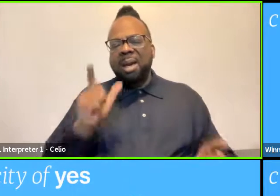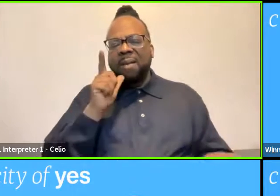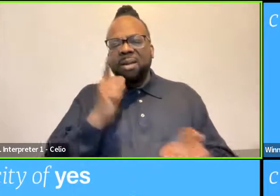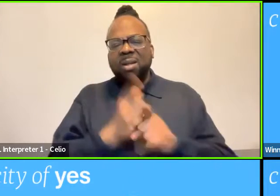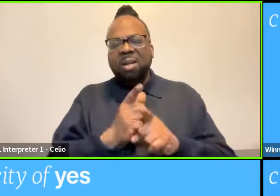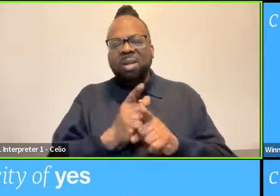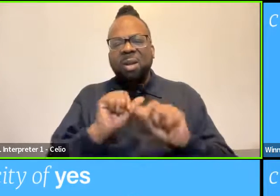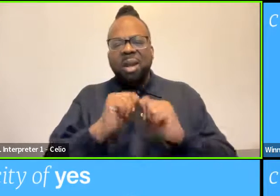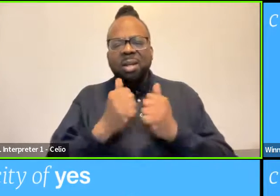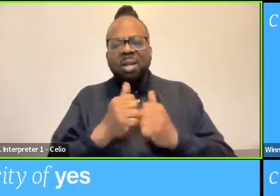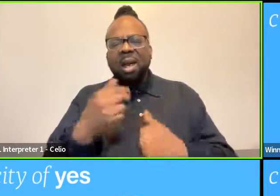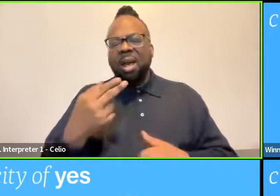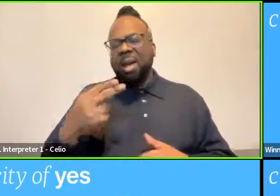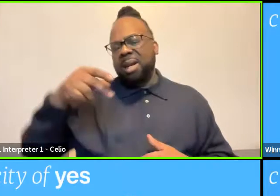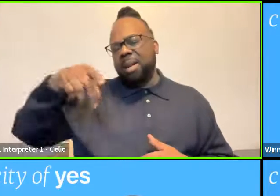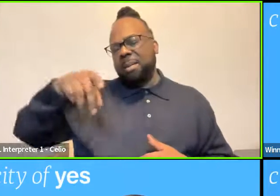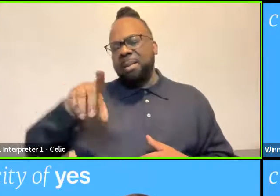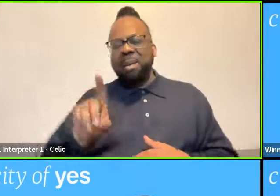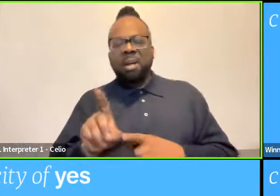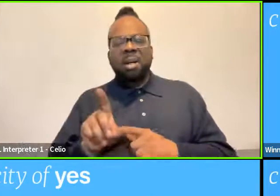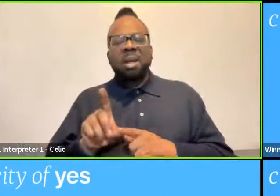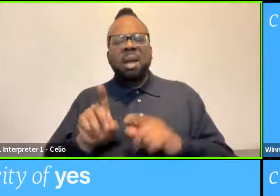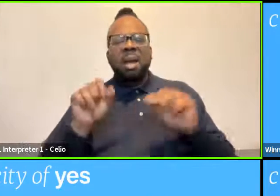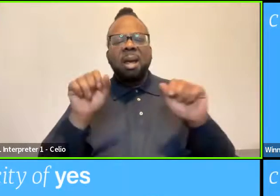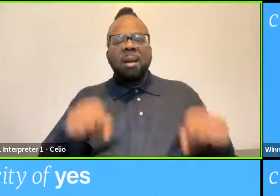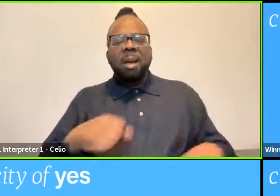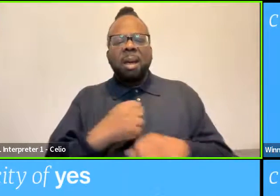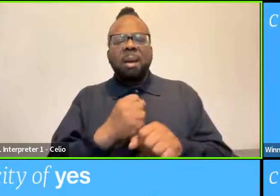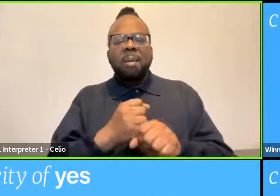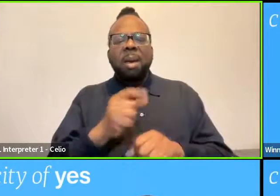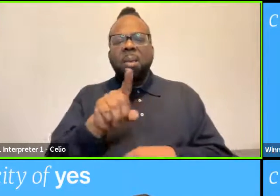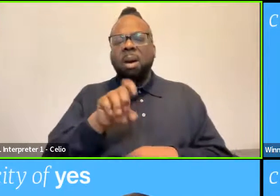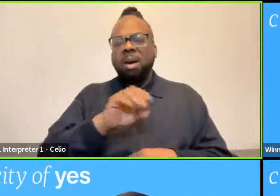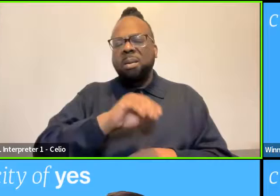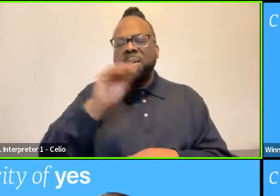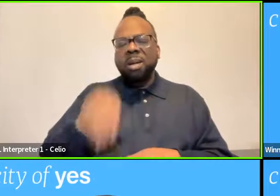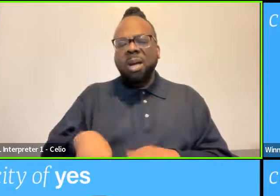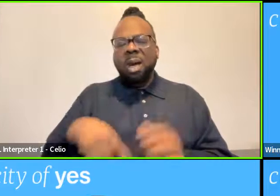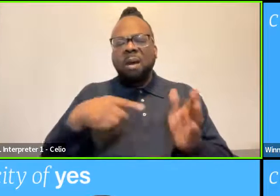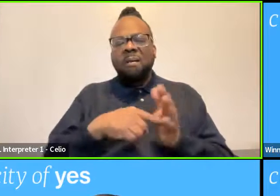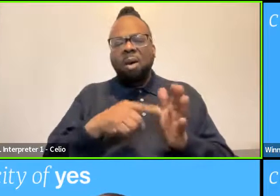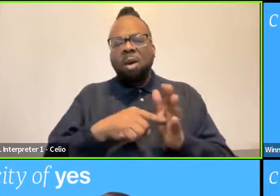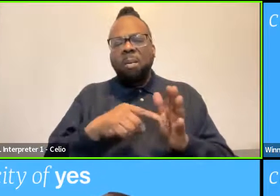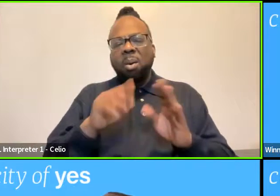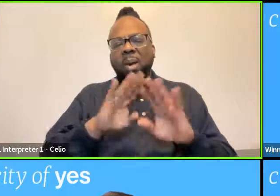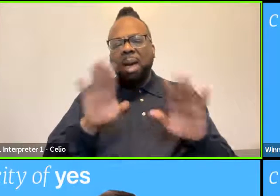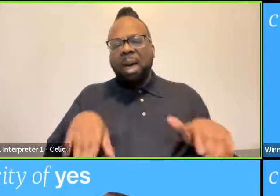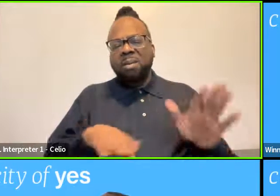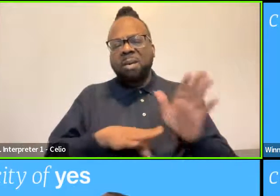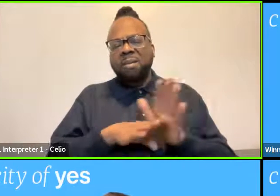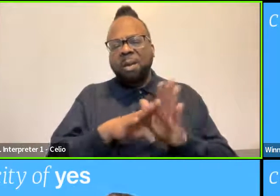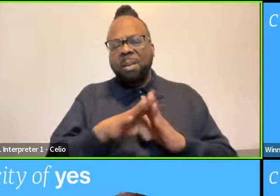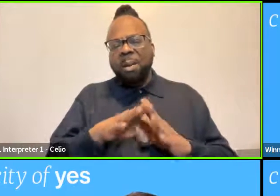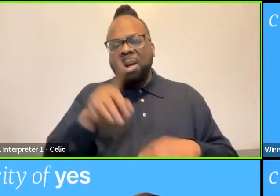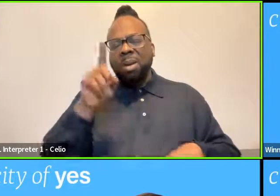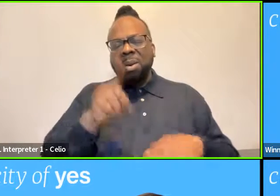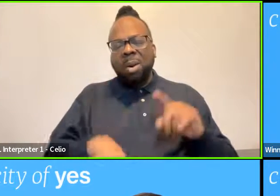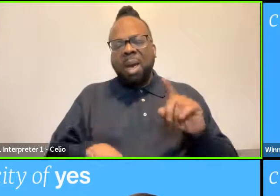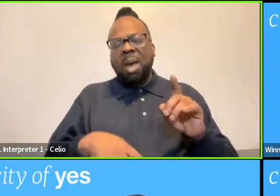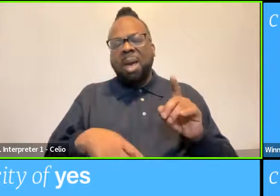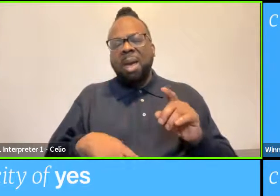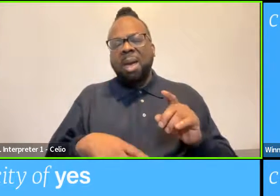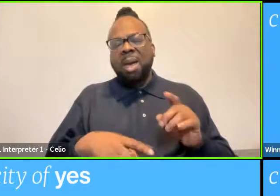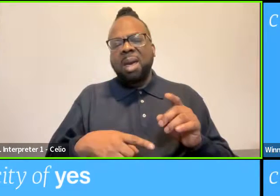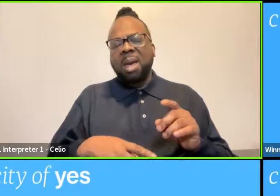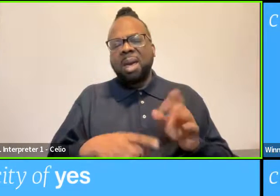HPD, the ability to, make 100% affordable developments in a way that you can't, demand if it's a purely privately